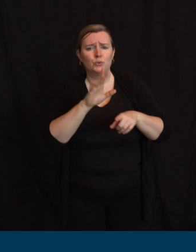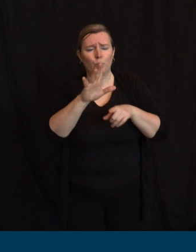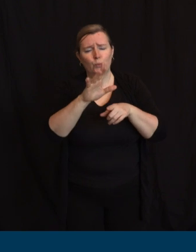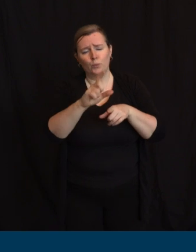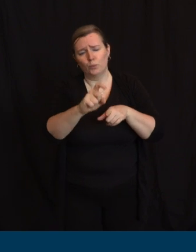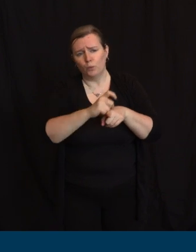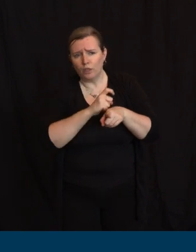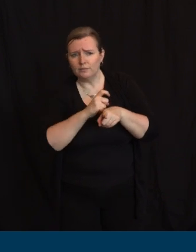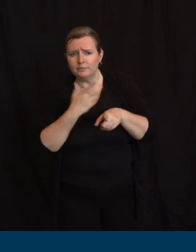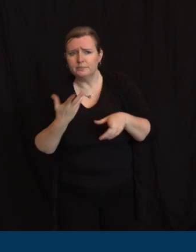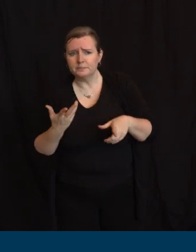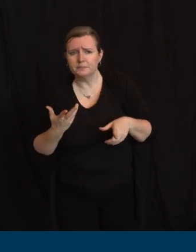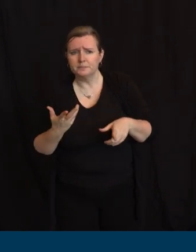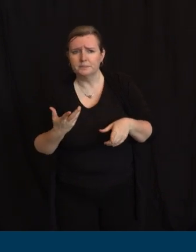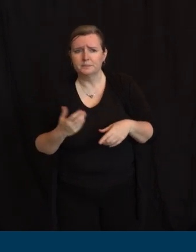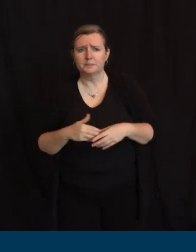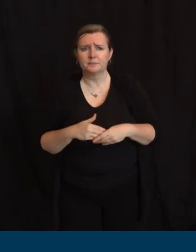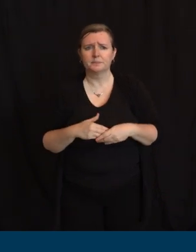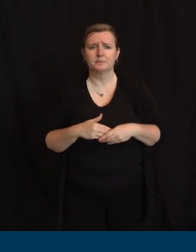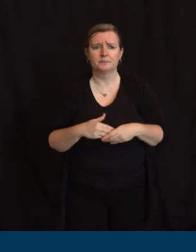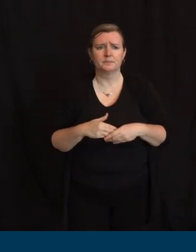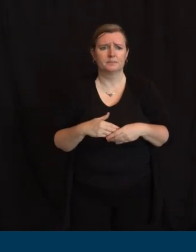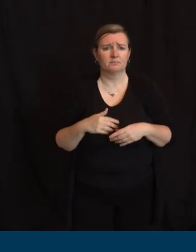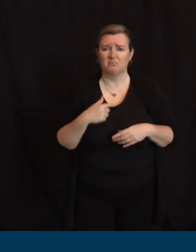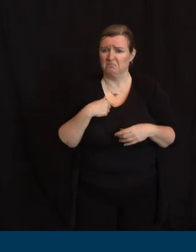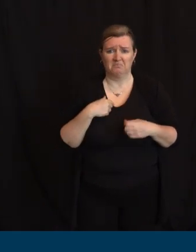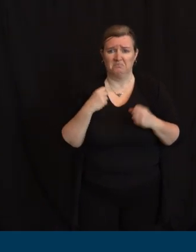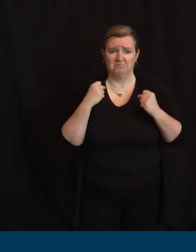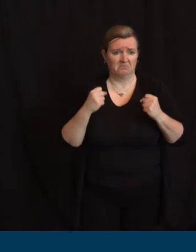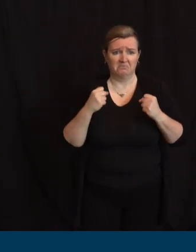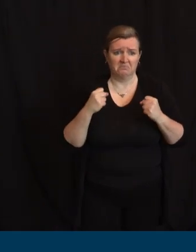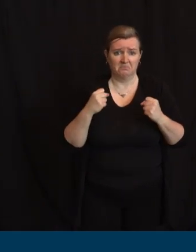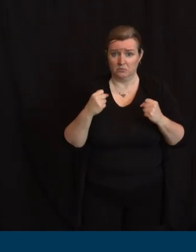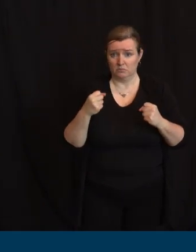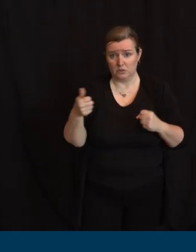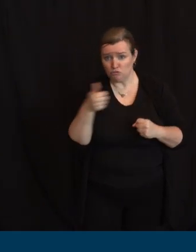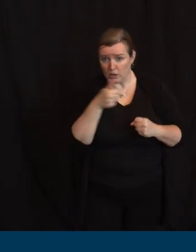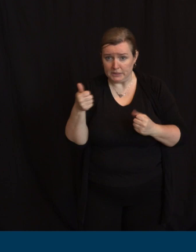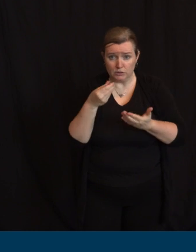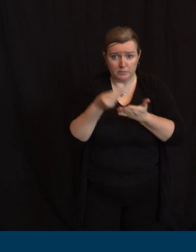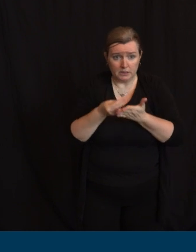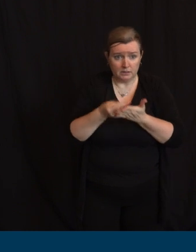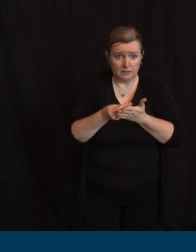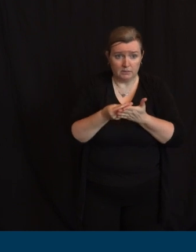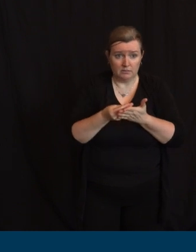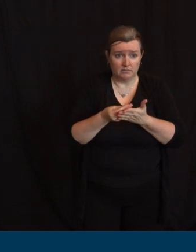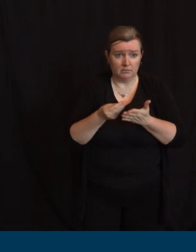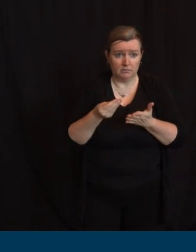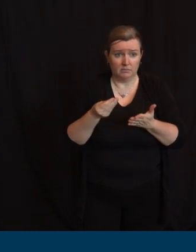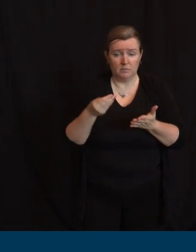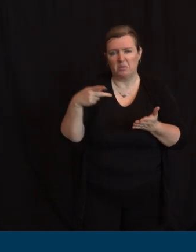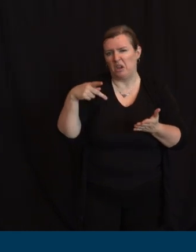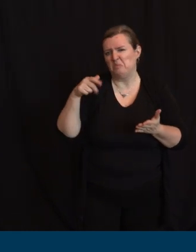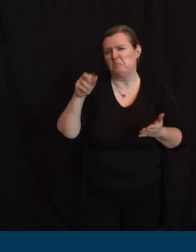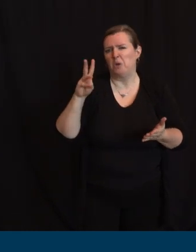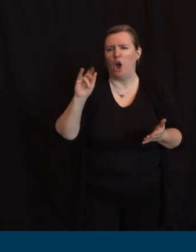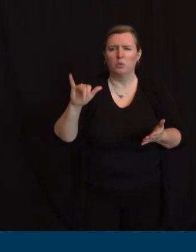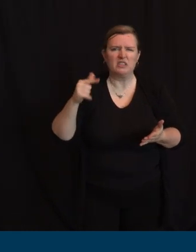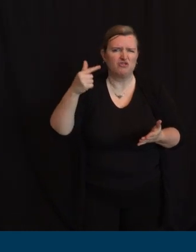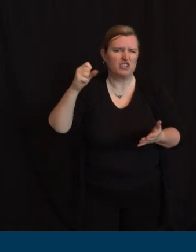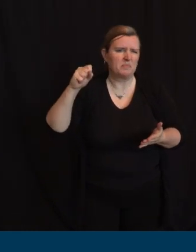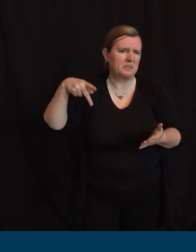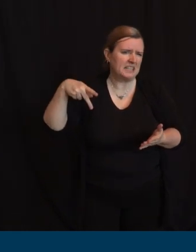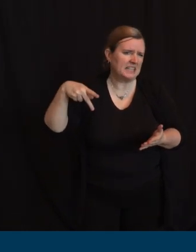that transportation-related money needs to be the direct source wherever possible for